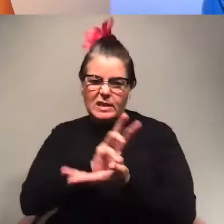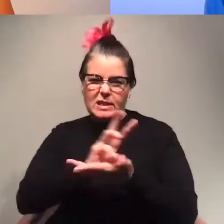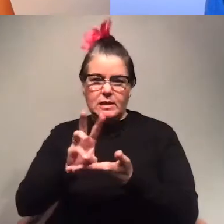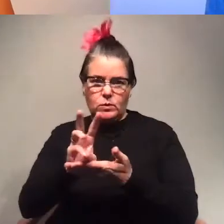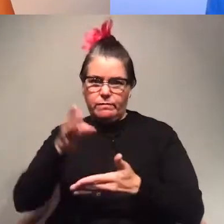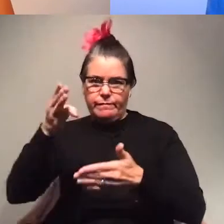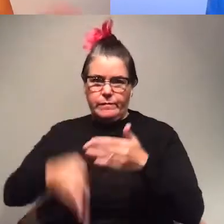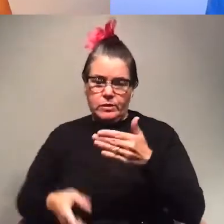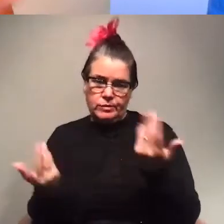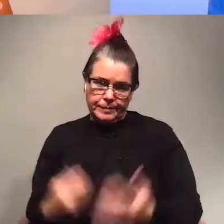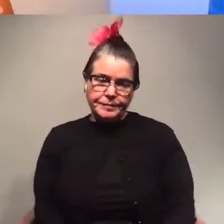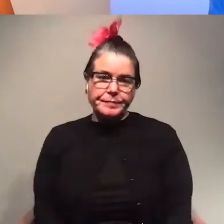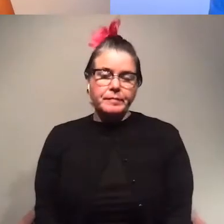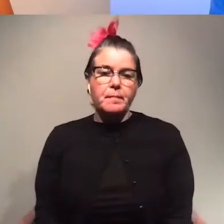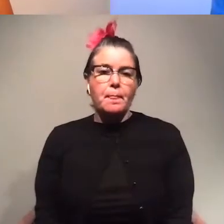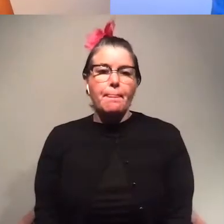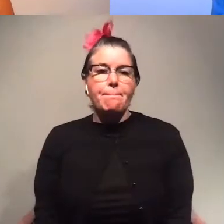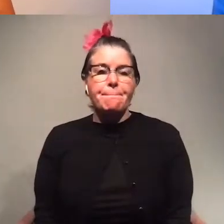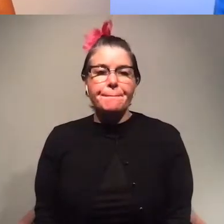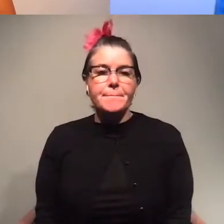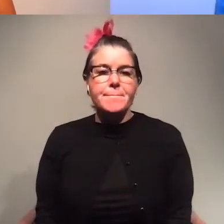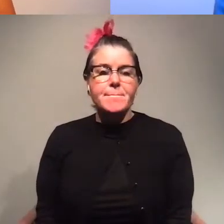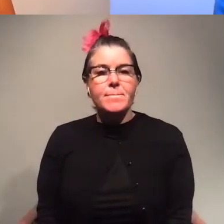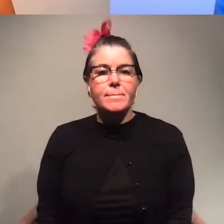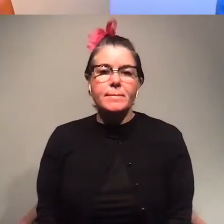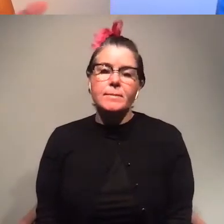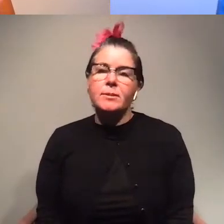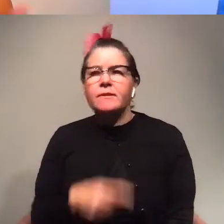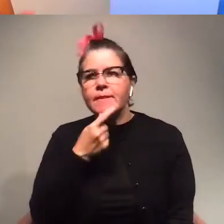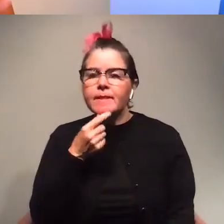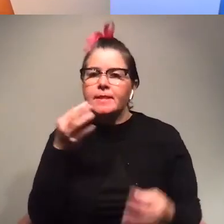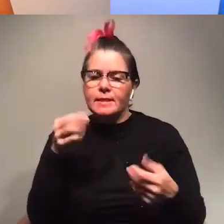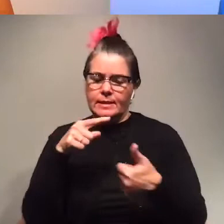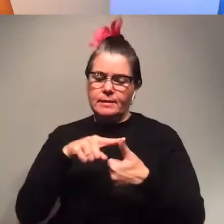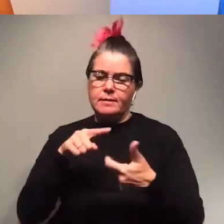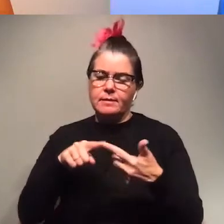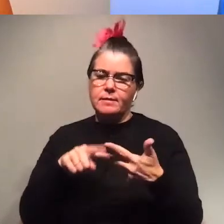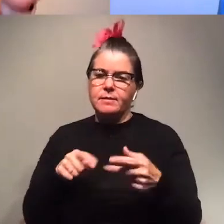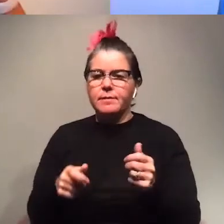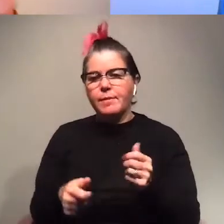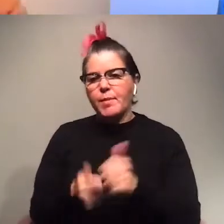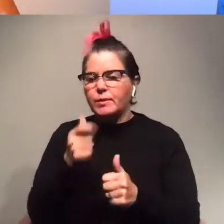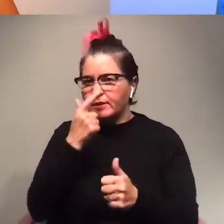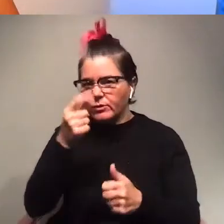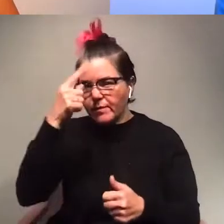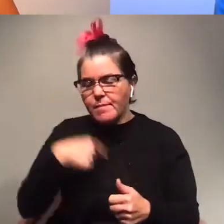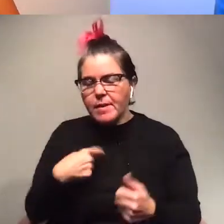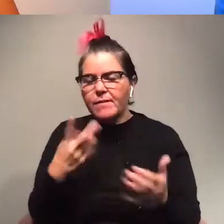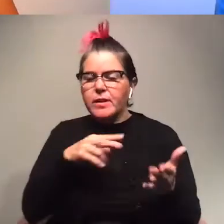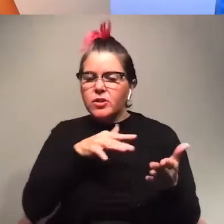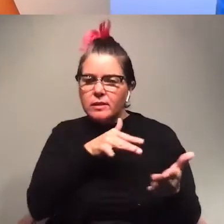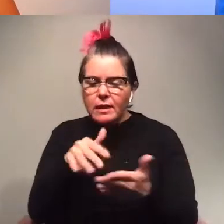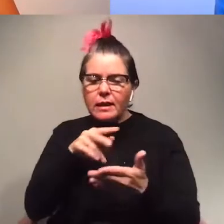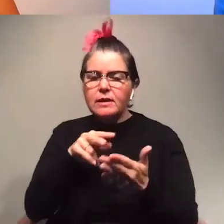be able to do. And so, you know, you kind of decide like these are the 3 I think are the most interesting to me. I've done reading on things that have